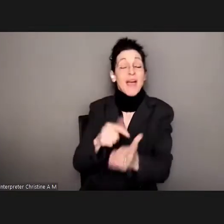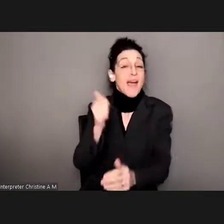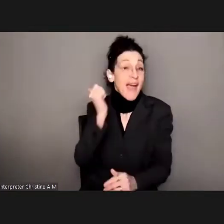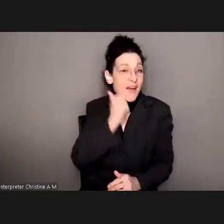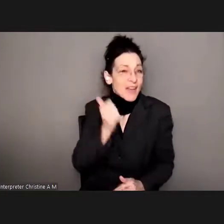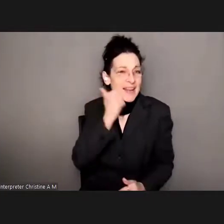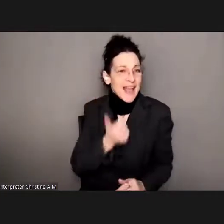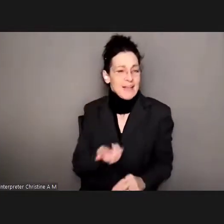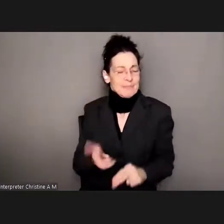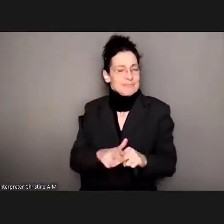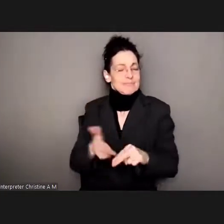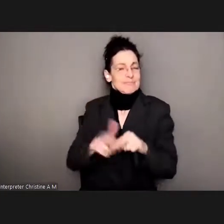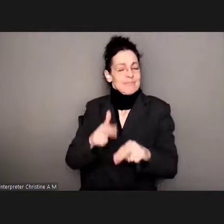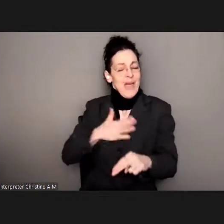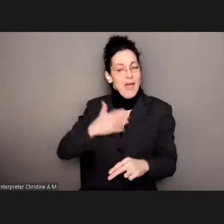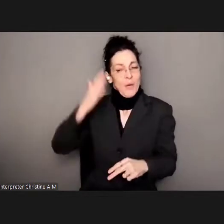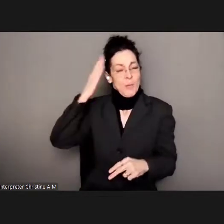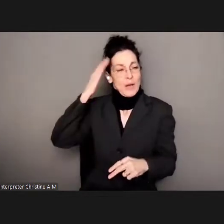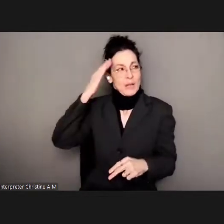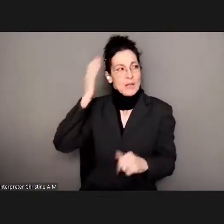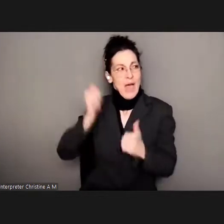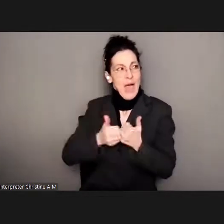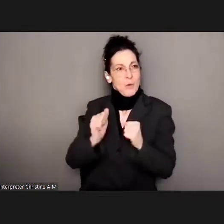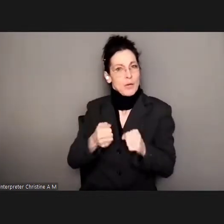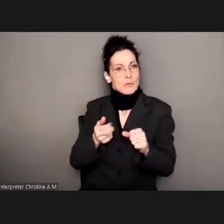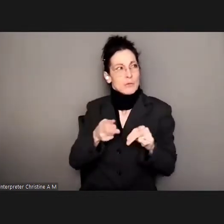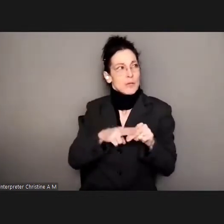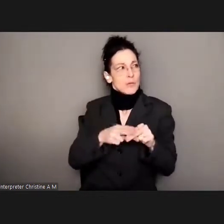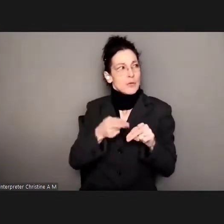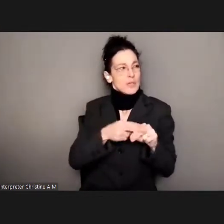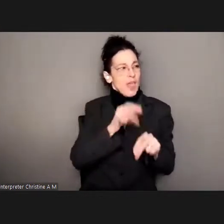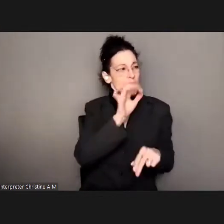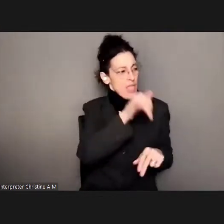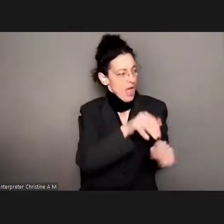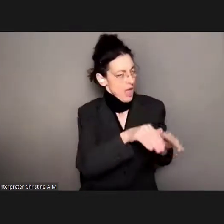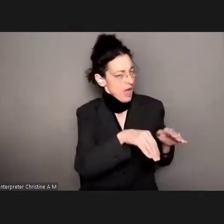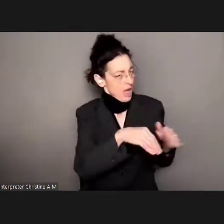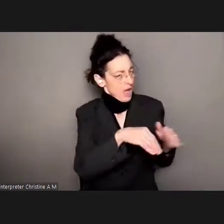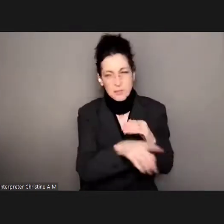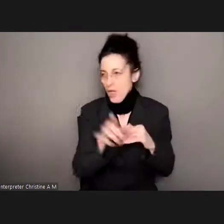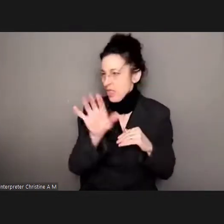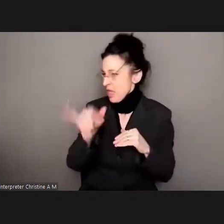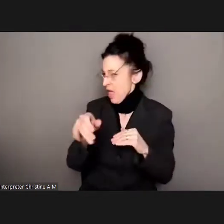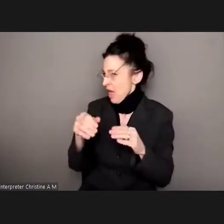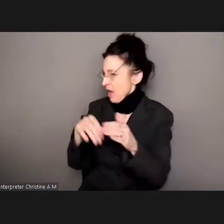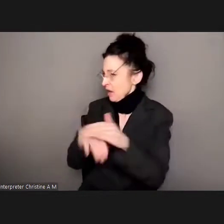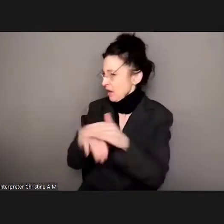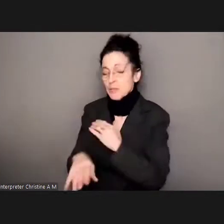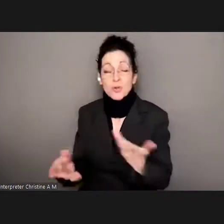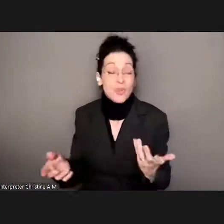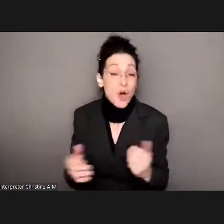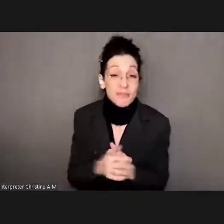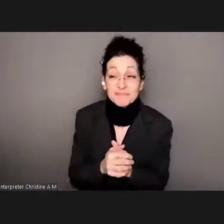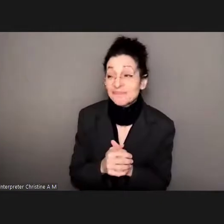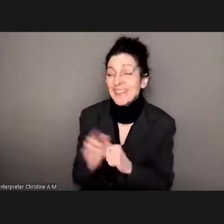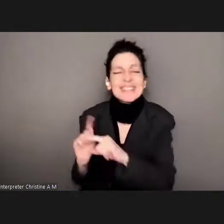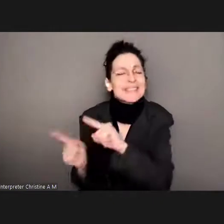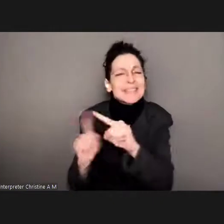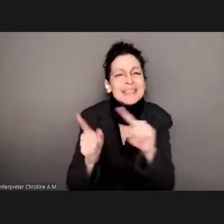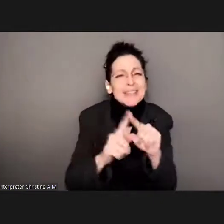And especially just, you know, having tools like Otter AI or captioning